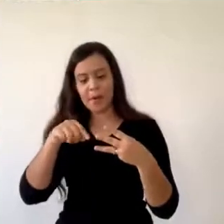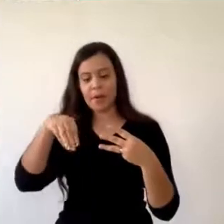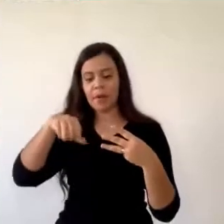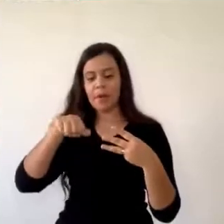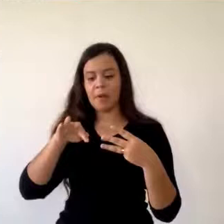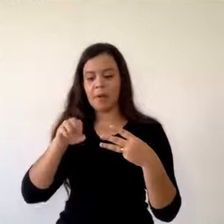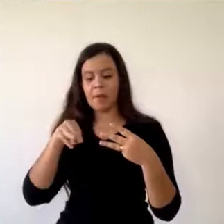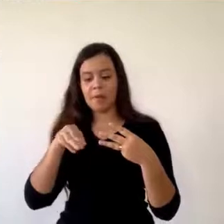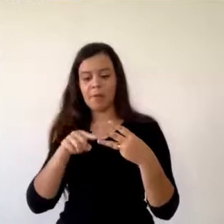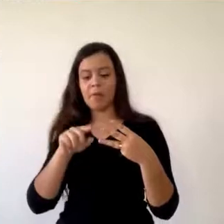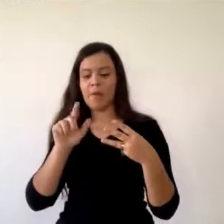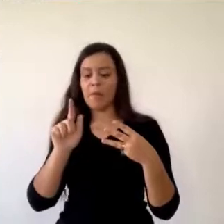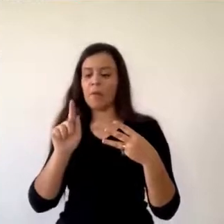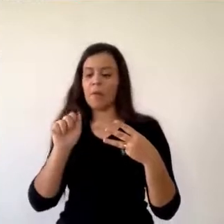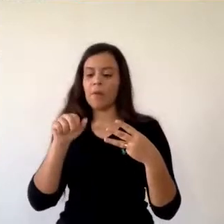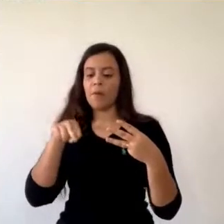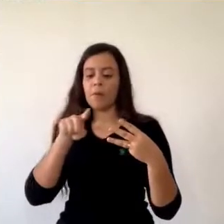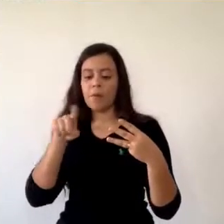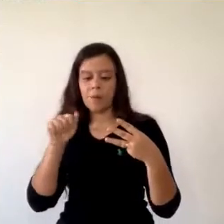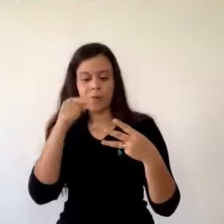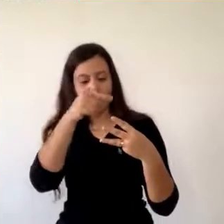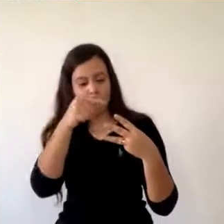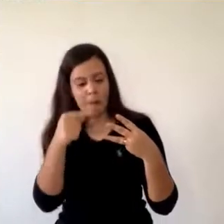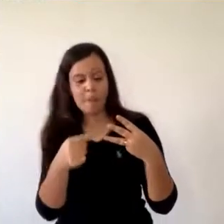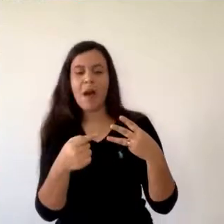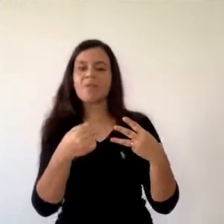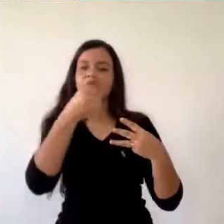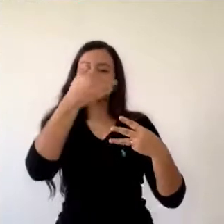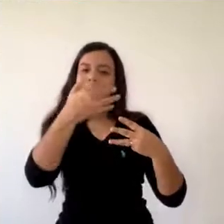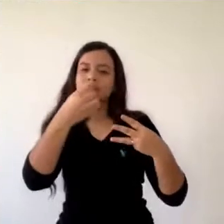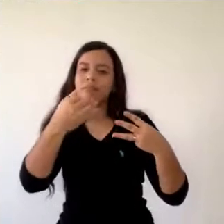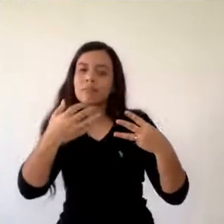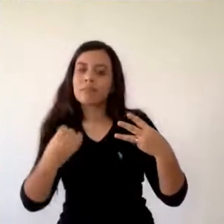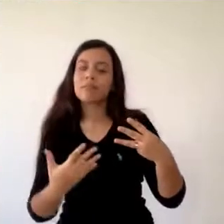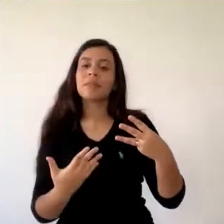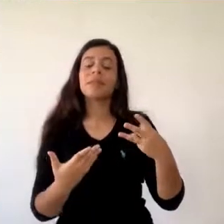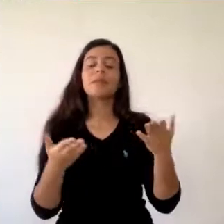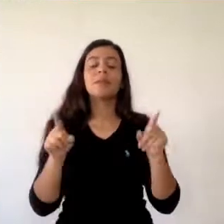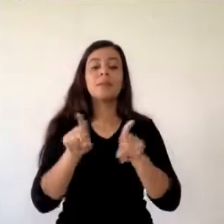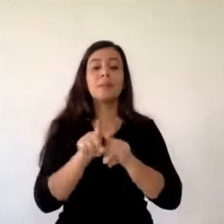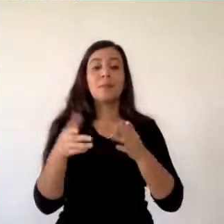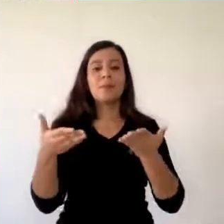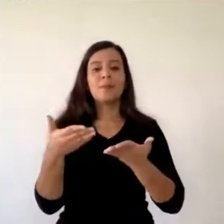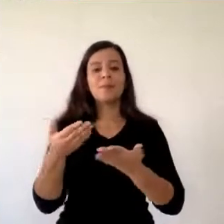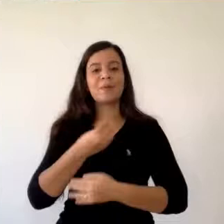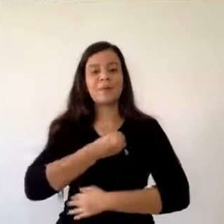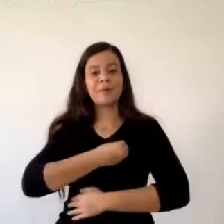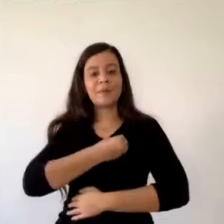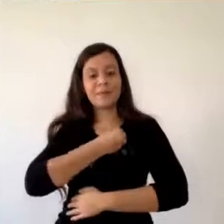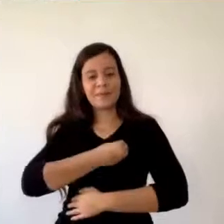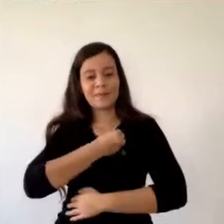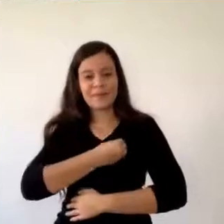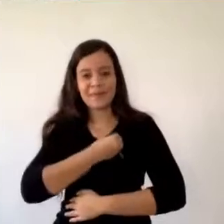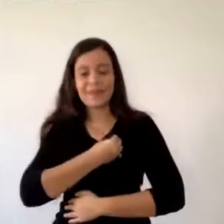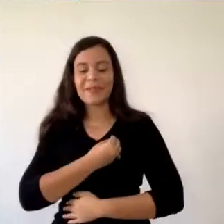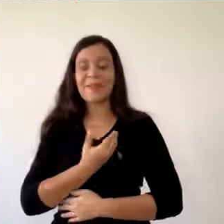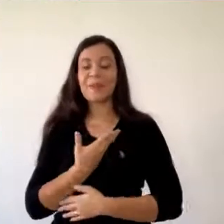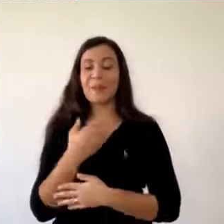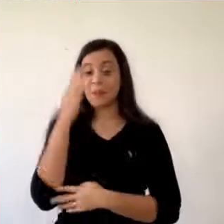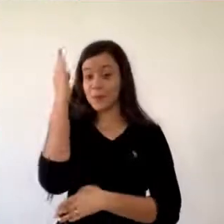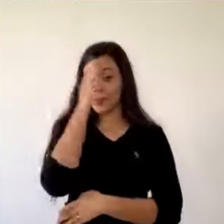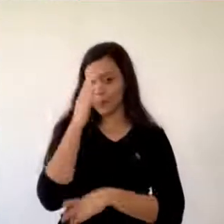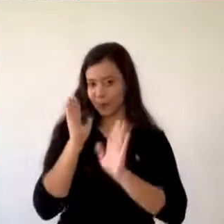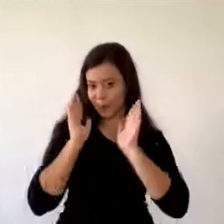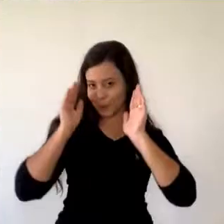for your support and for having established this dialogue with us and participating in this Brazil-UK